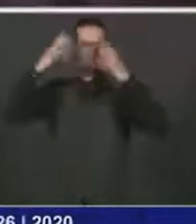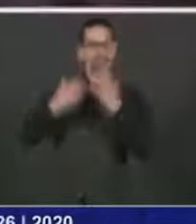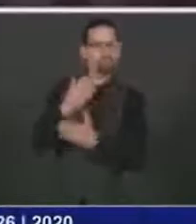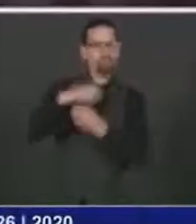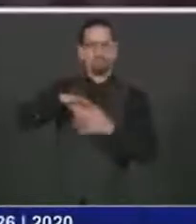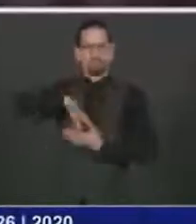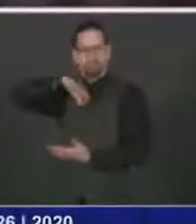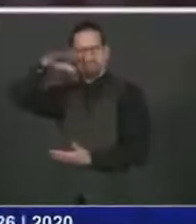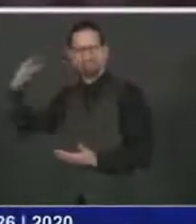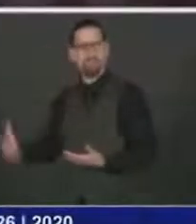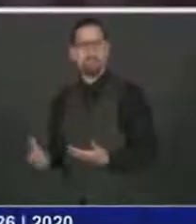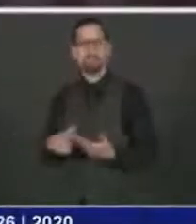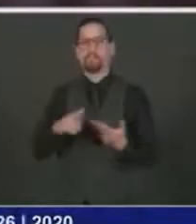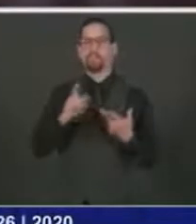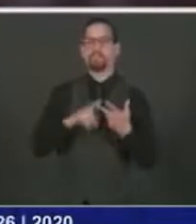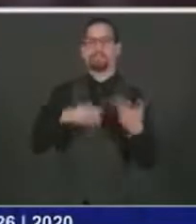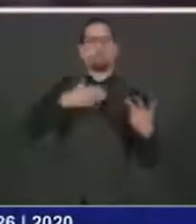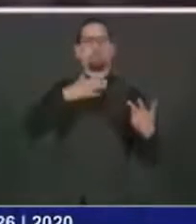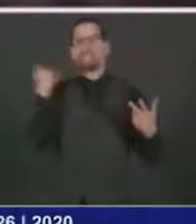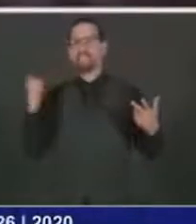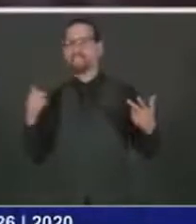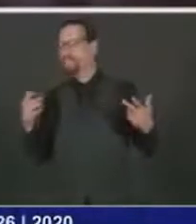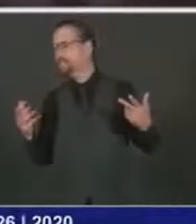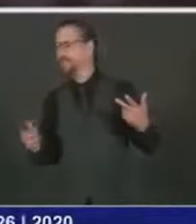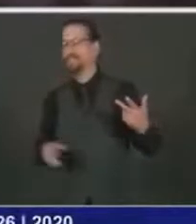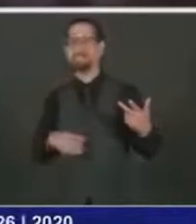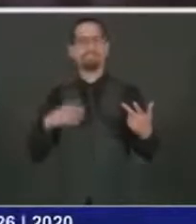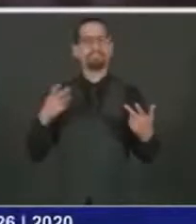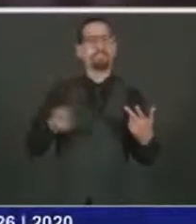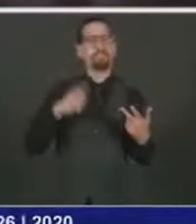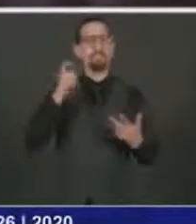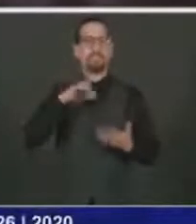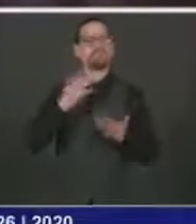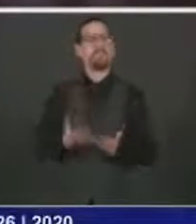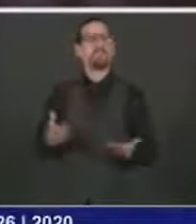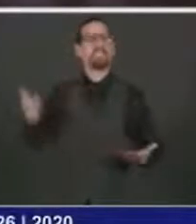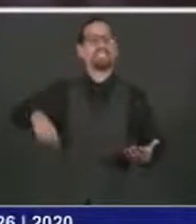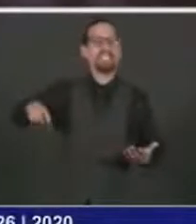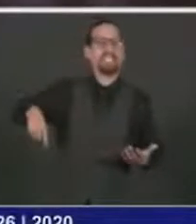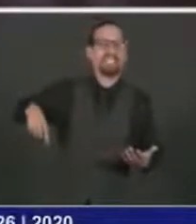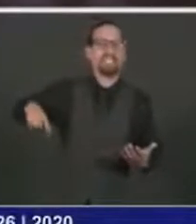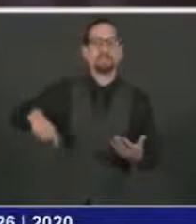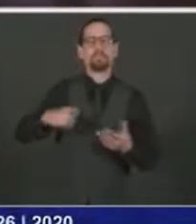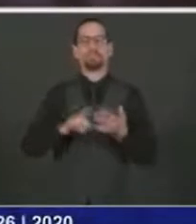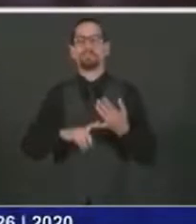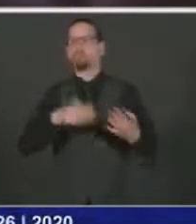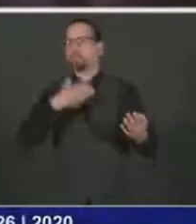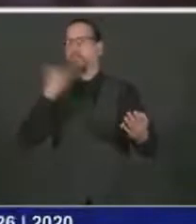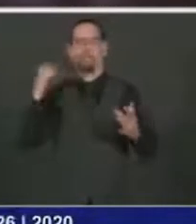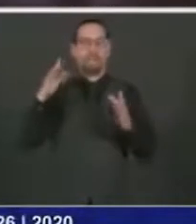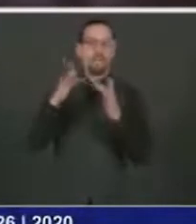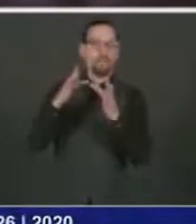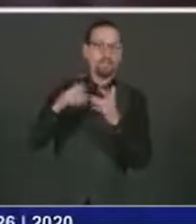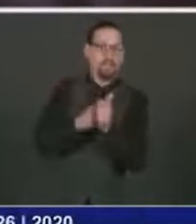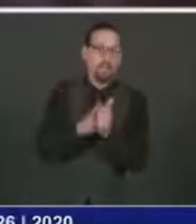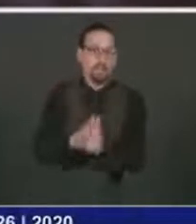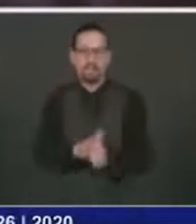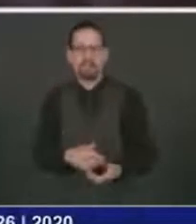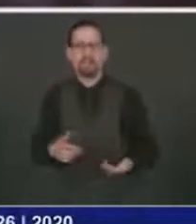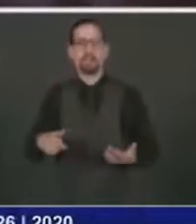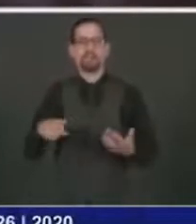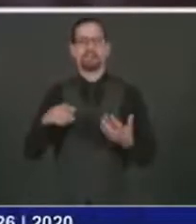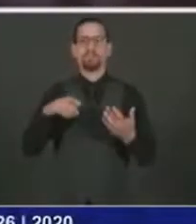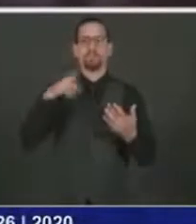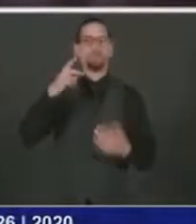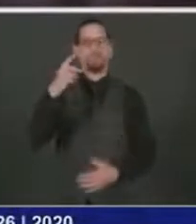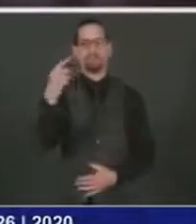better access to the supplies we needed, better contact tracing